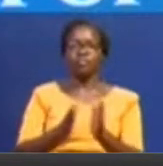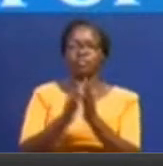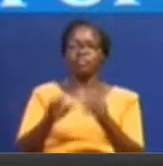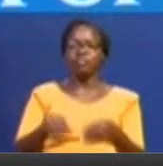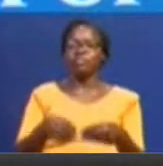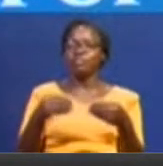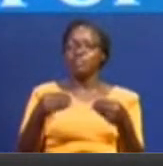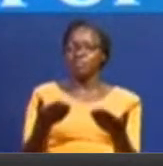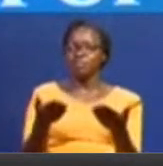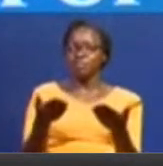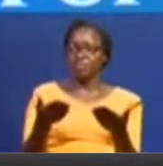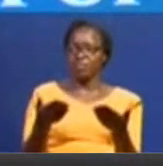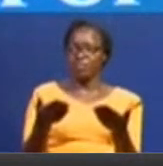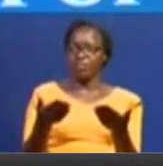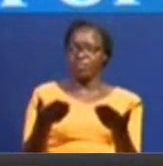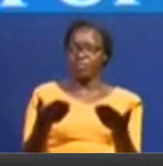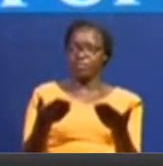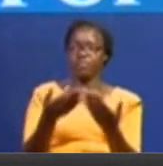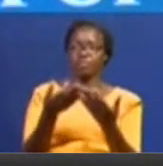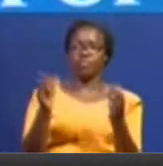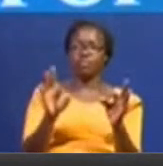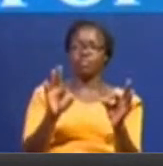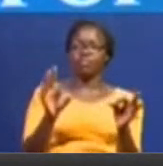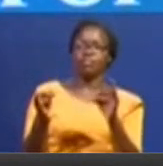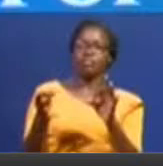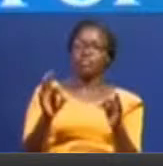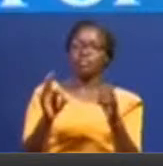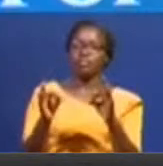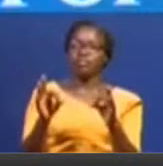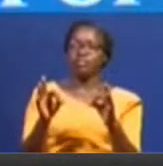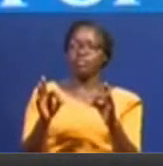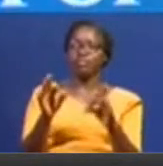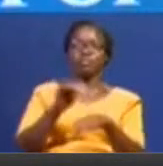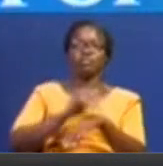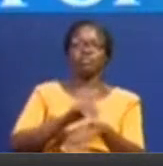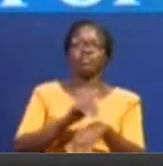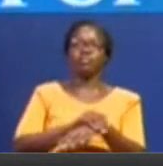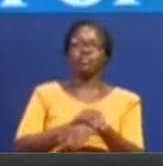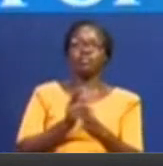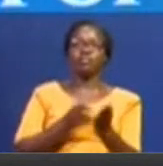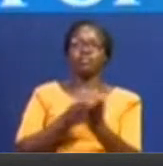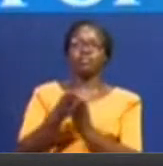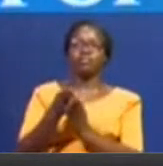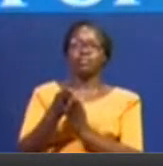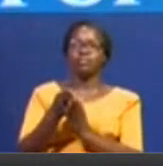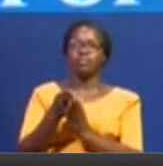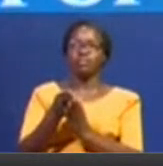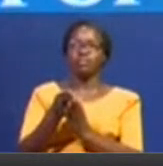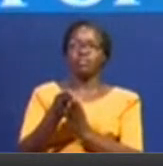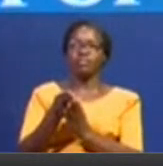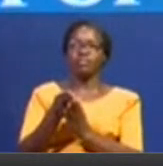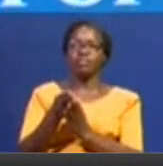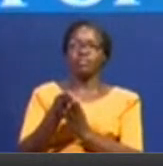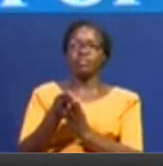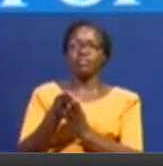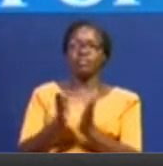deliver a free and fair and credible and transparent general election for the